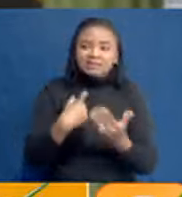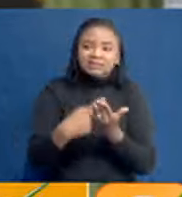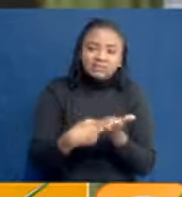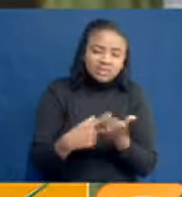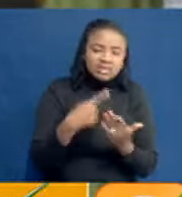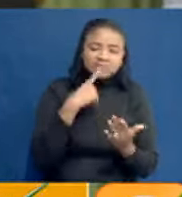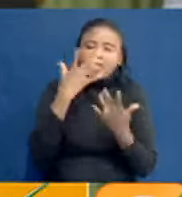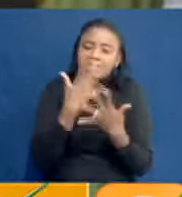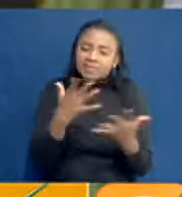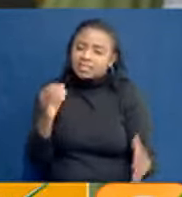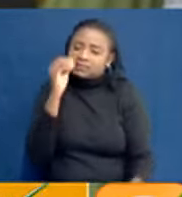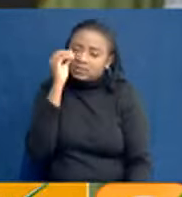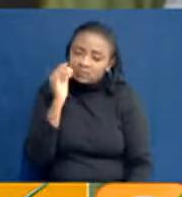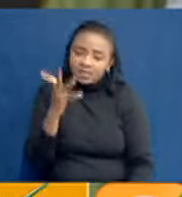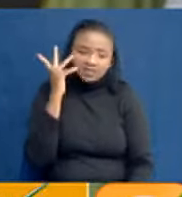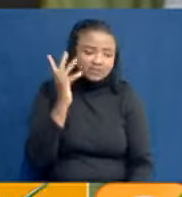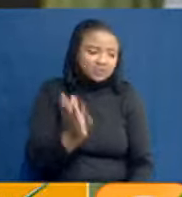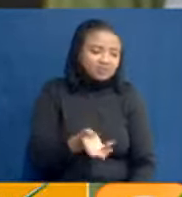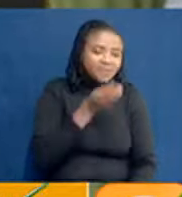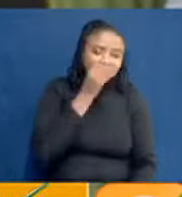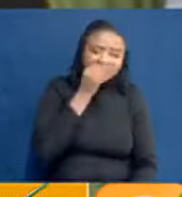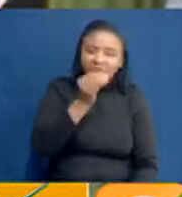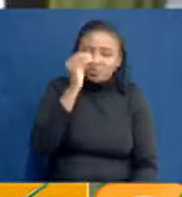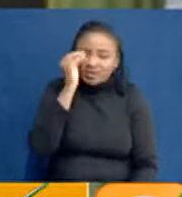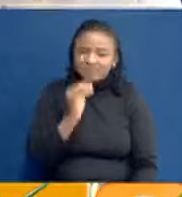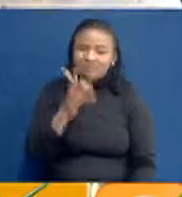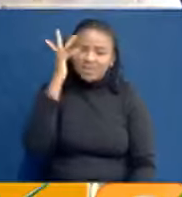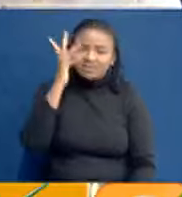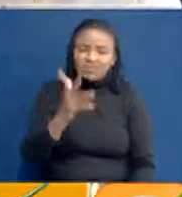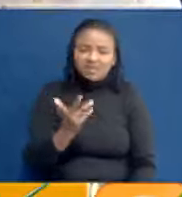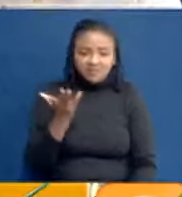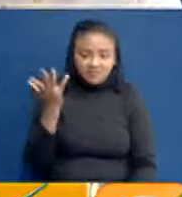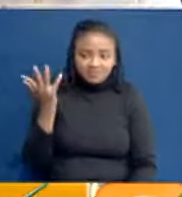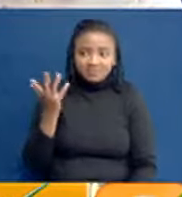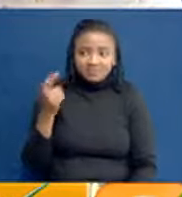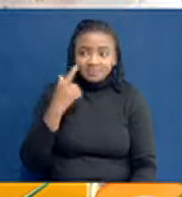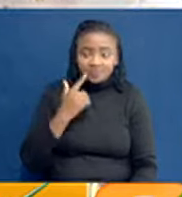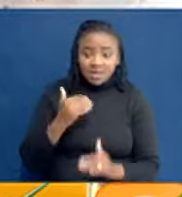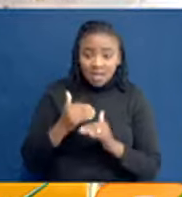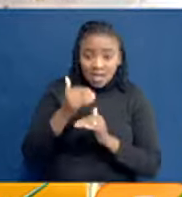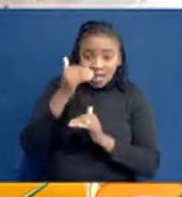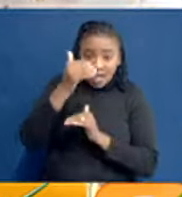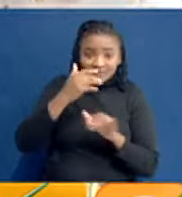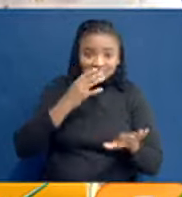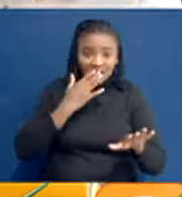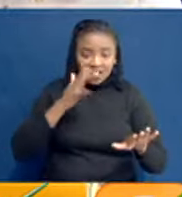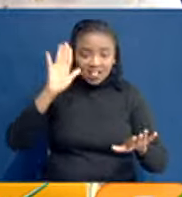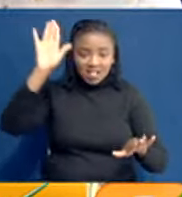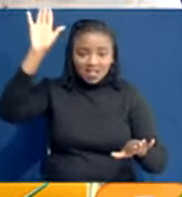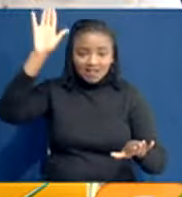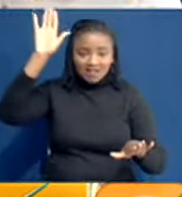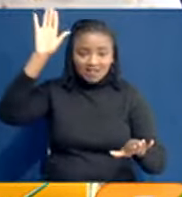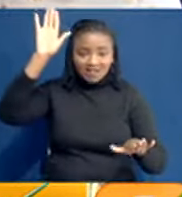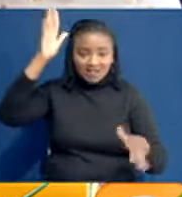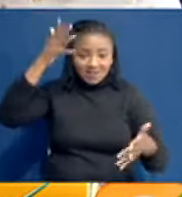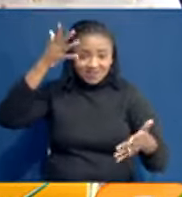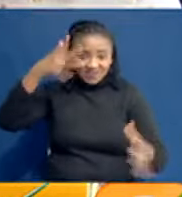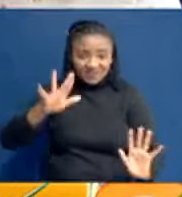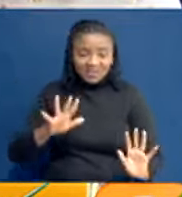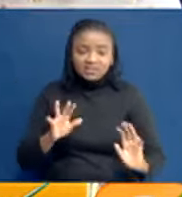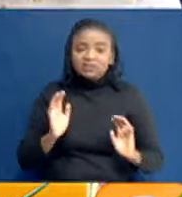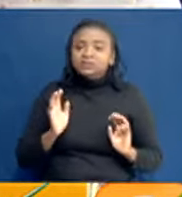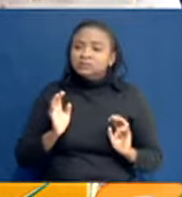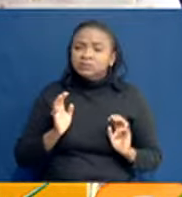maisha imepanda. Gharama ya chakula imeenda juu. 1 year since he took that oath of office, and Kenyans